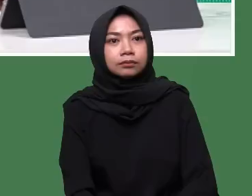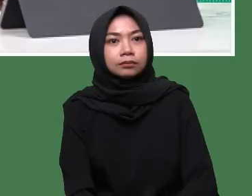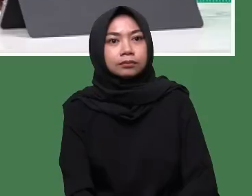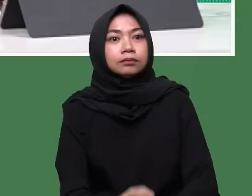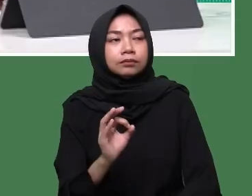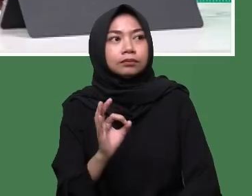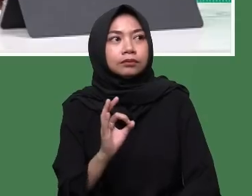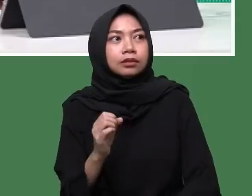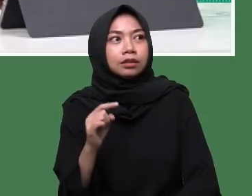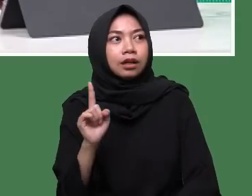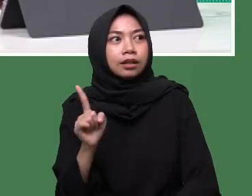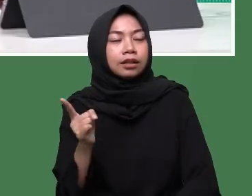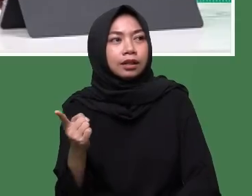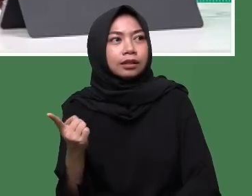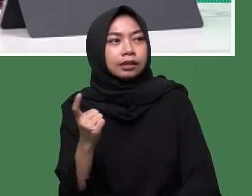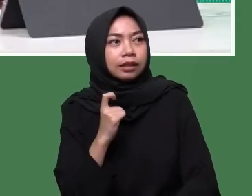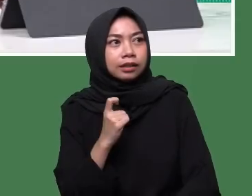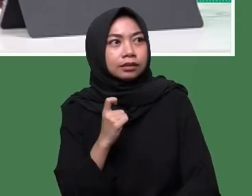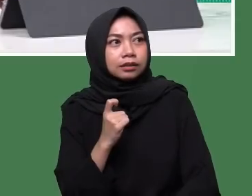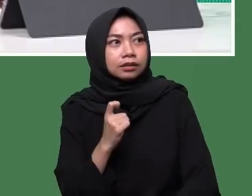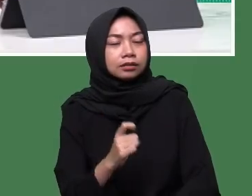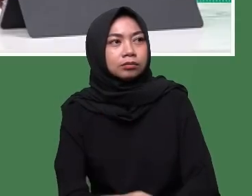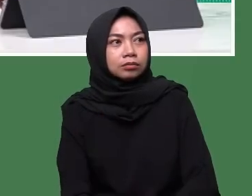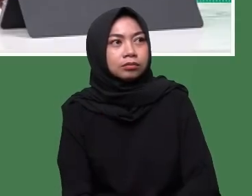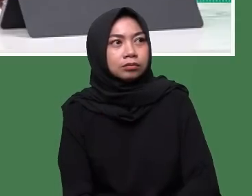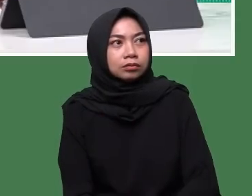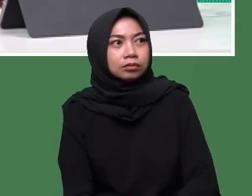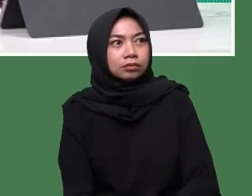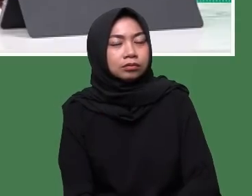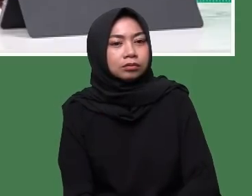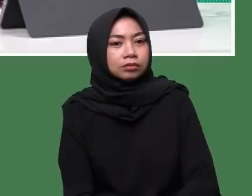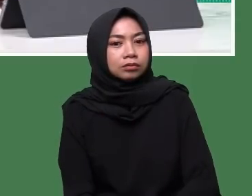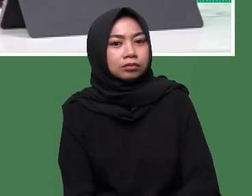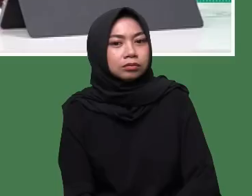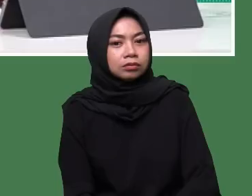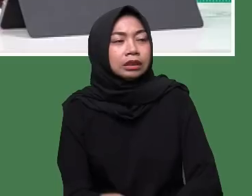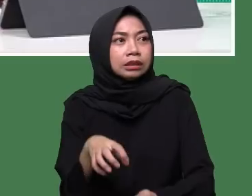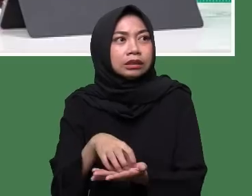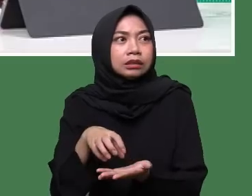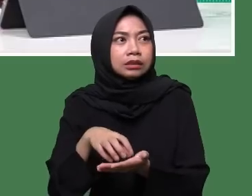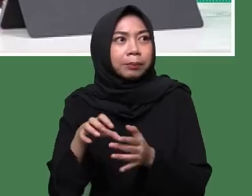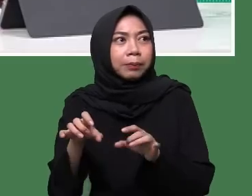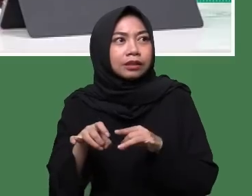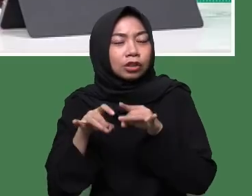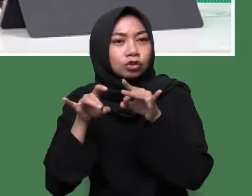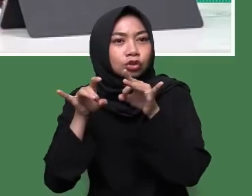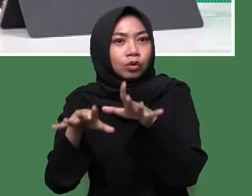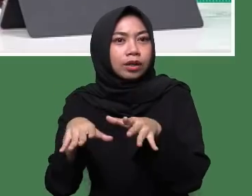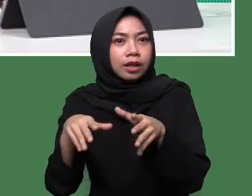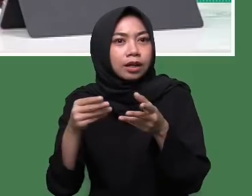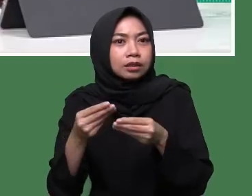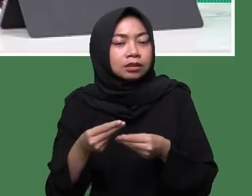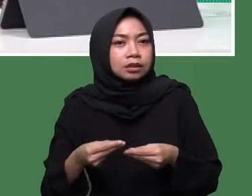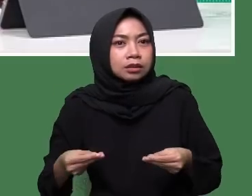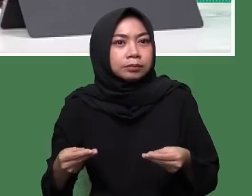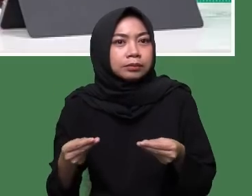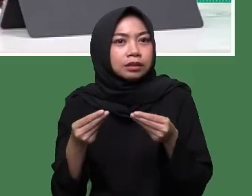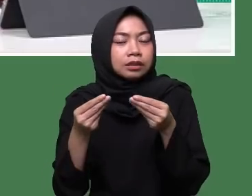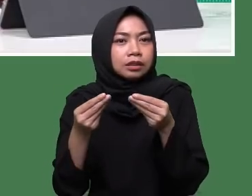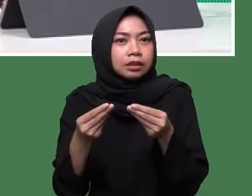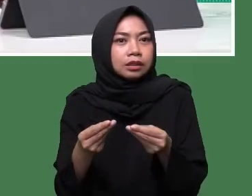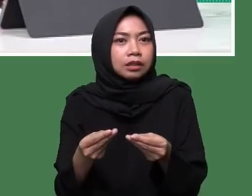another follow-up from Amanda on, and is there anything specific Australia is offering beyond its previous